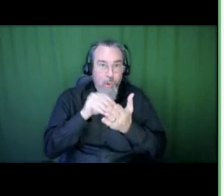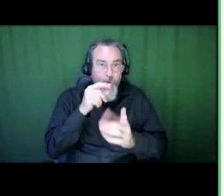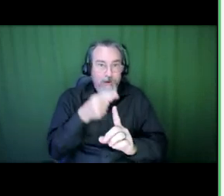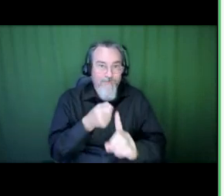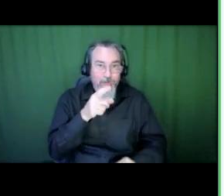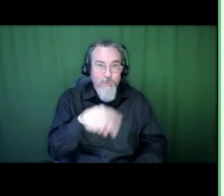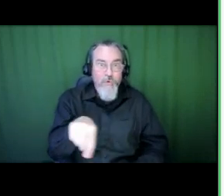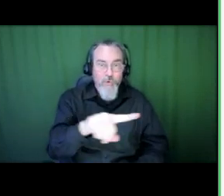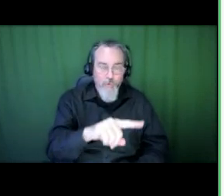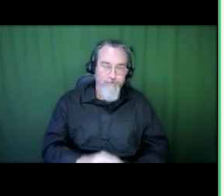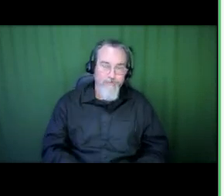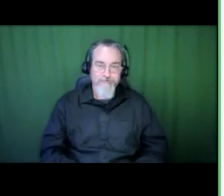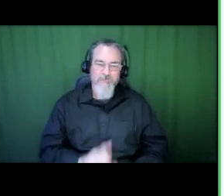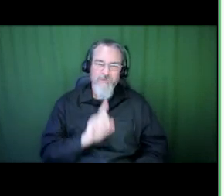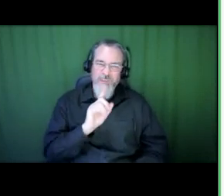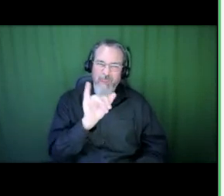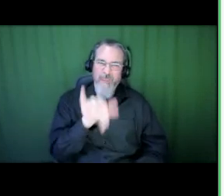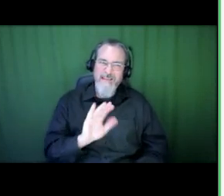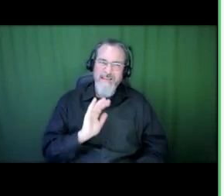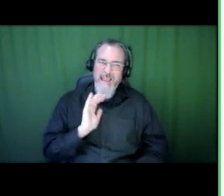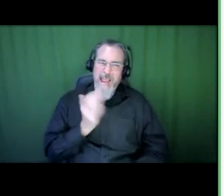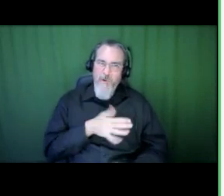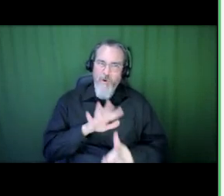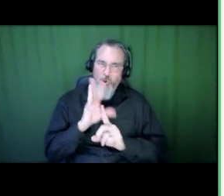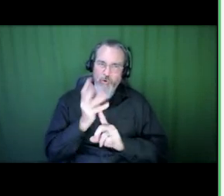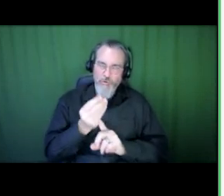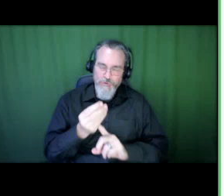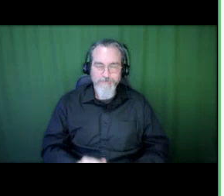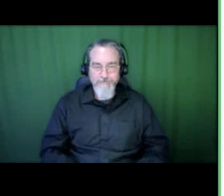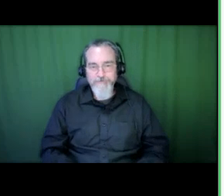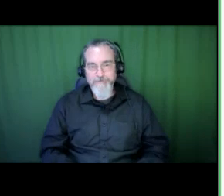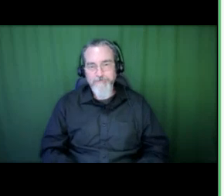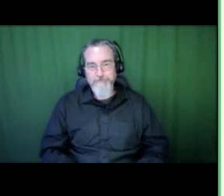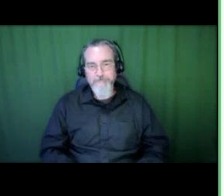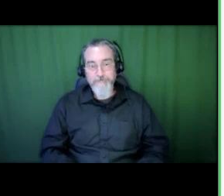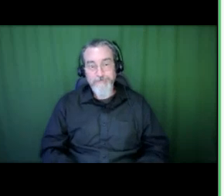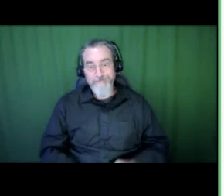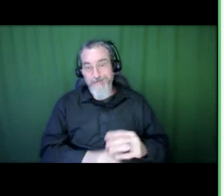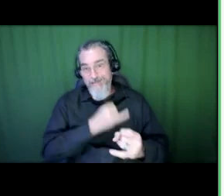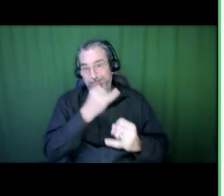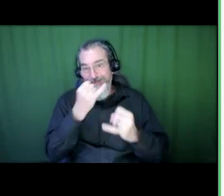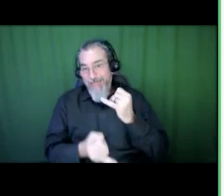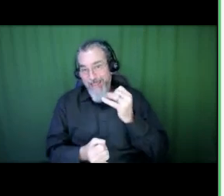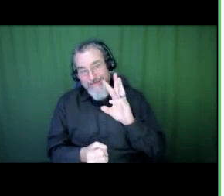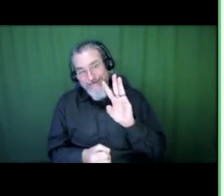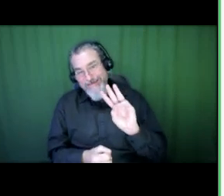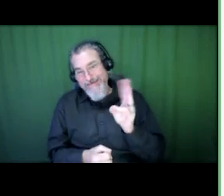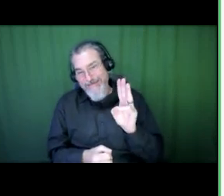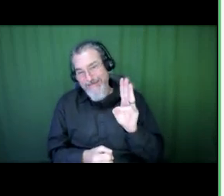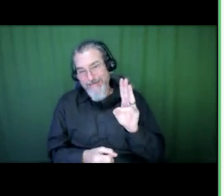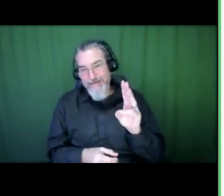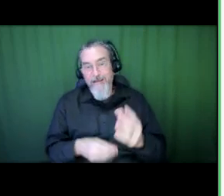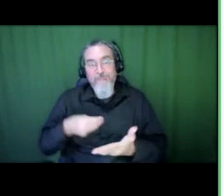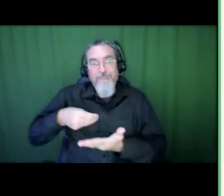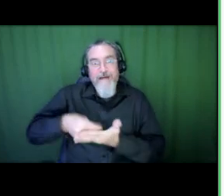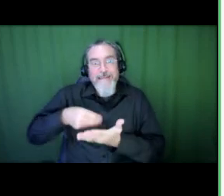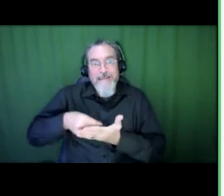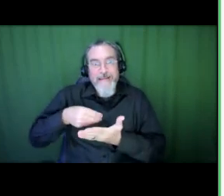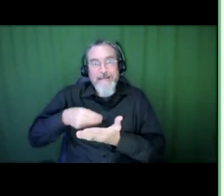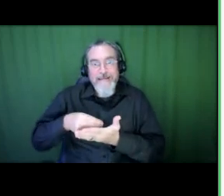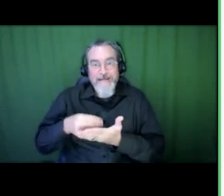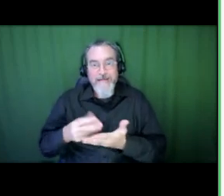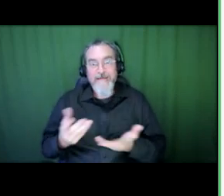NOAA. It's interesting to see funding for climate resilience at the bottom. Maybe that's because you have funding. Maybe